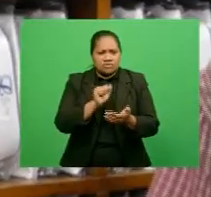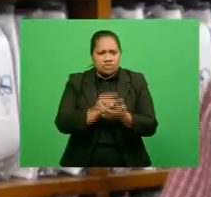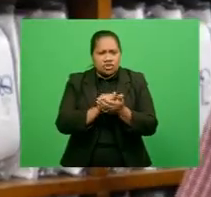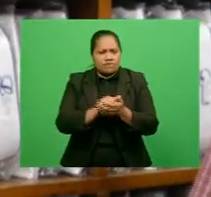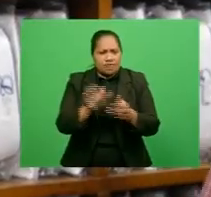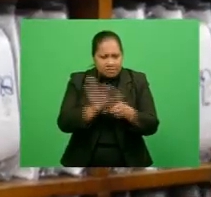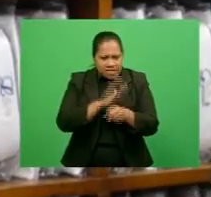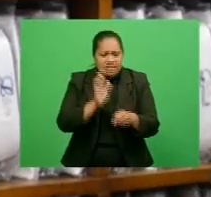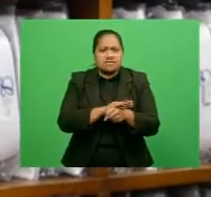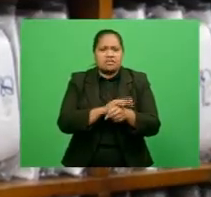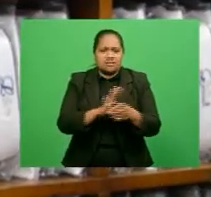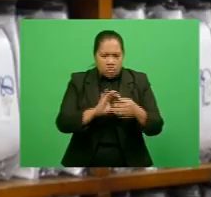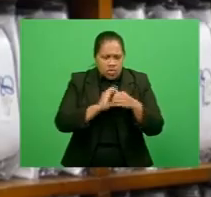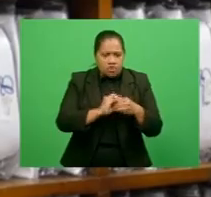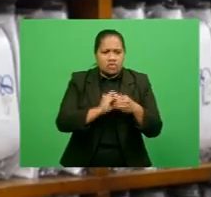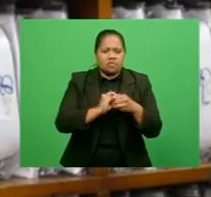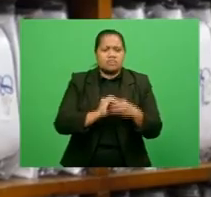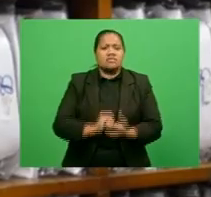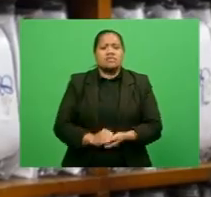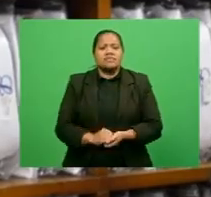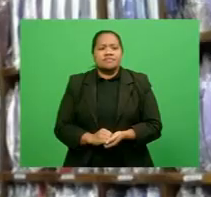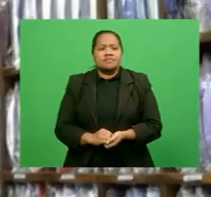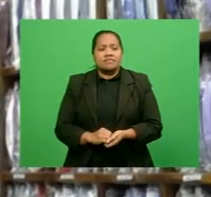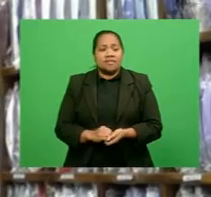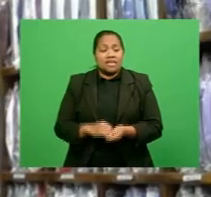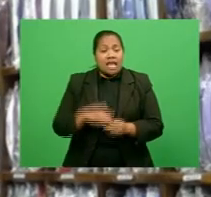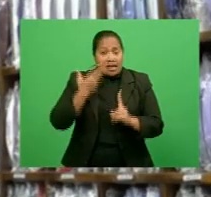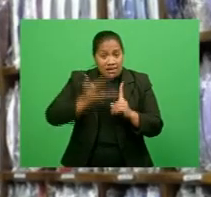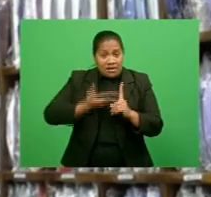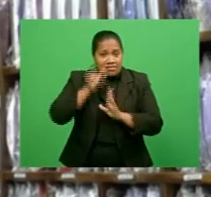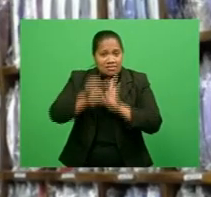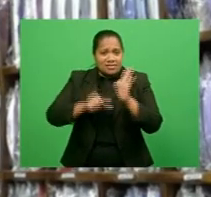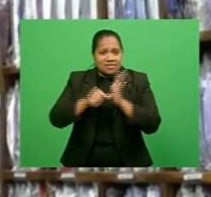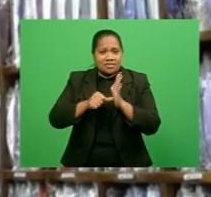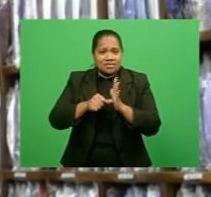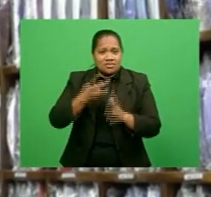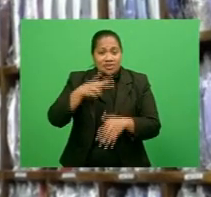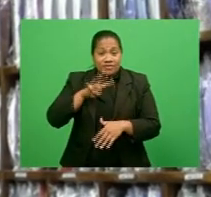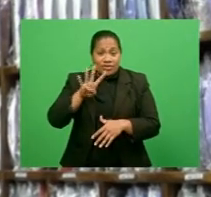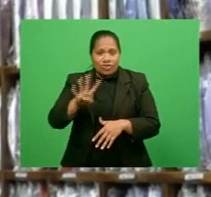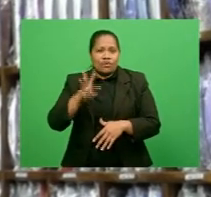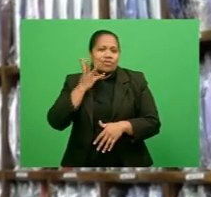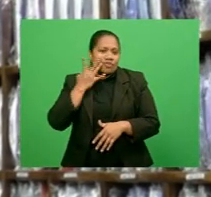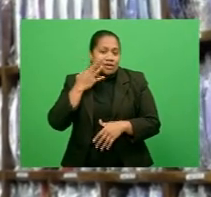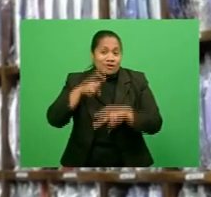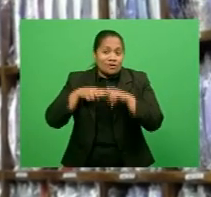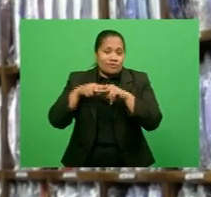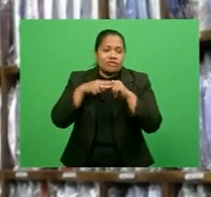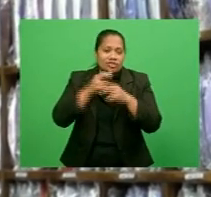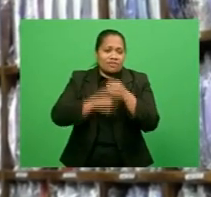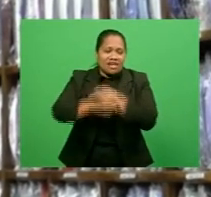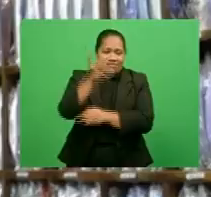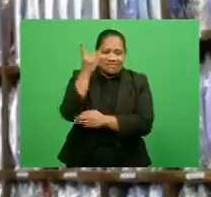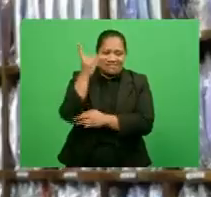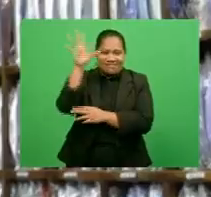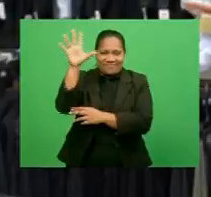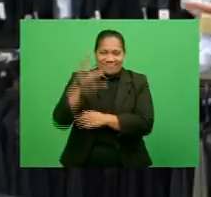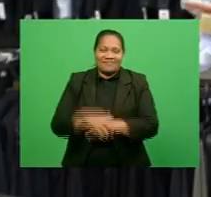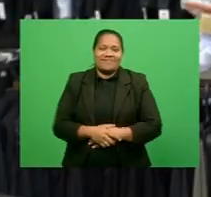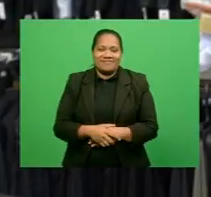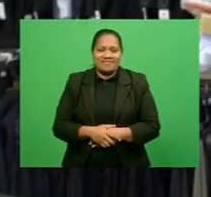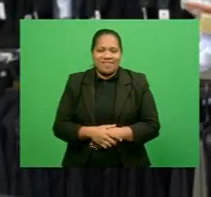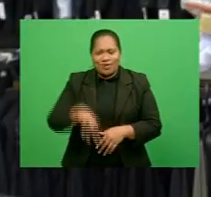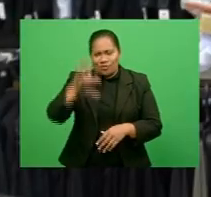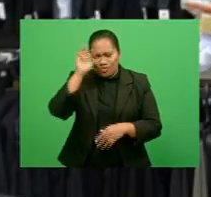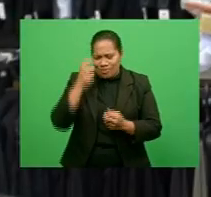sets. Lala was at the age of 24 when Fiji gained independence and recalls what running a business was like back then.